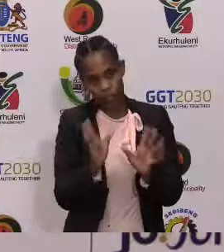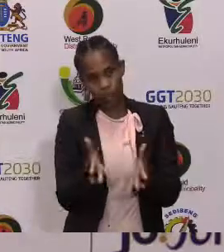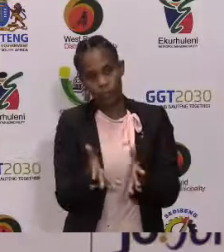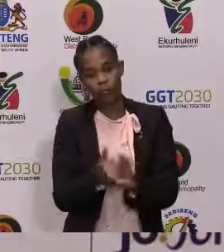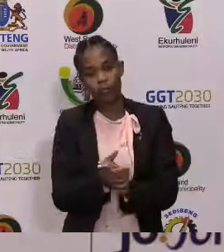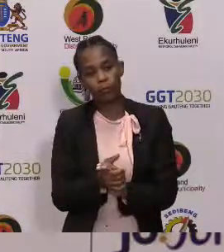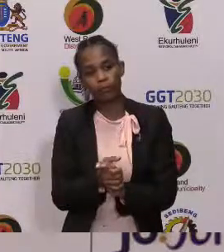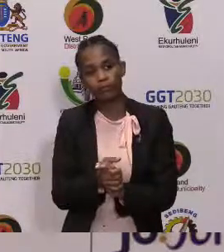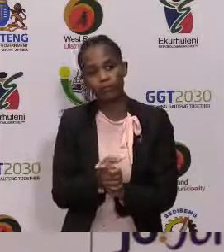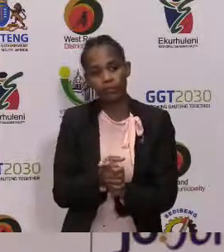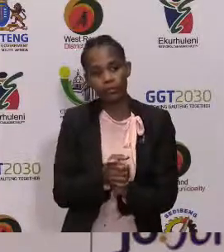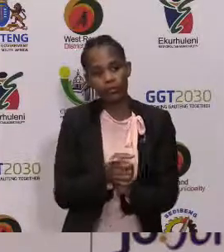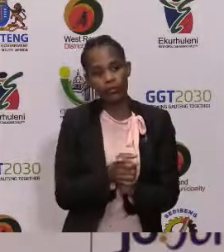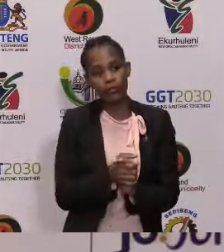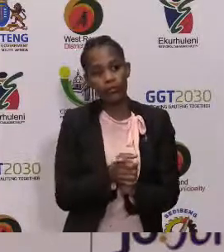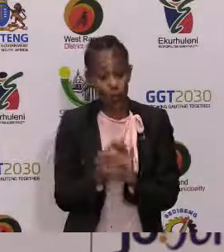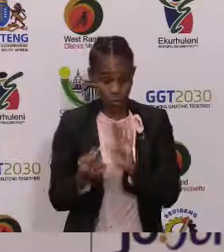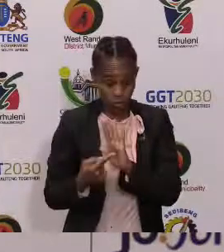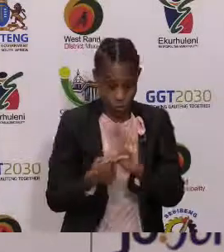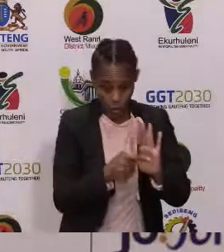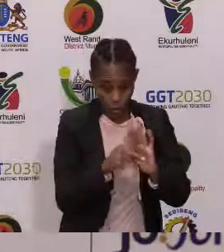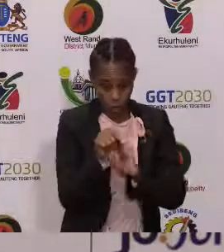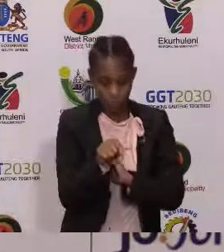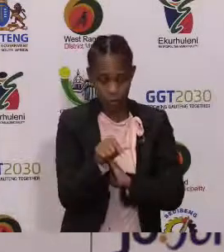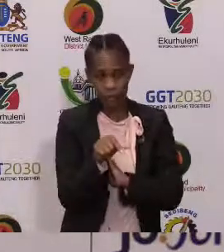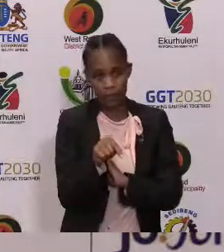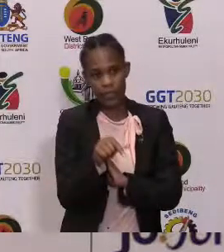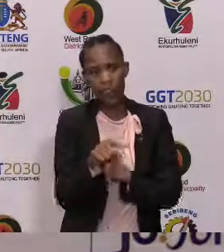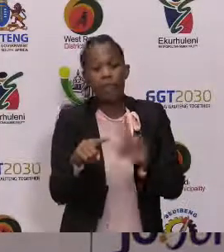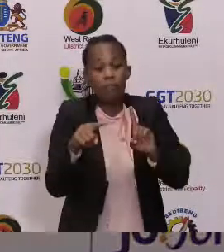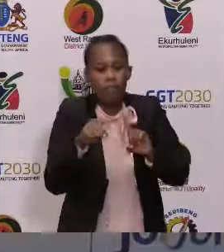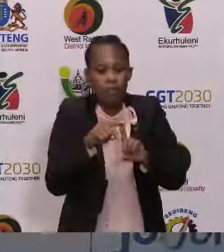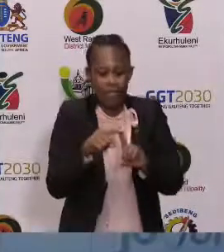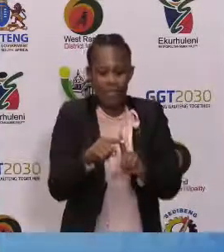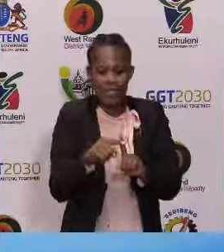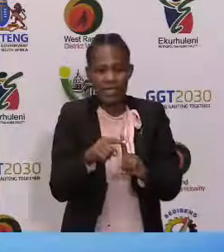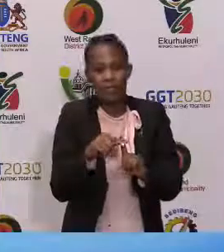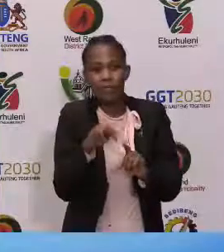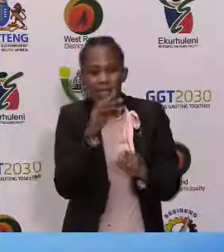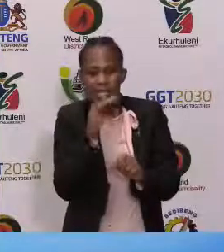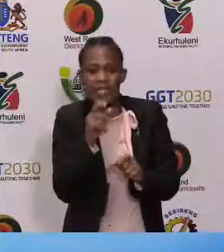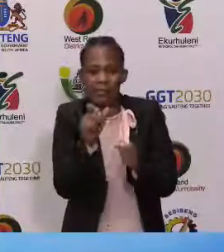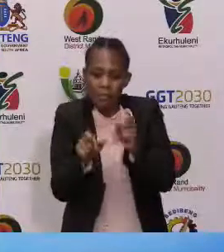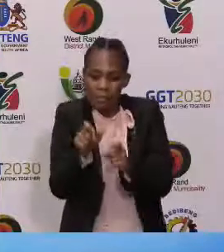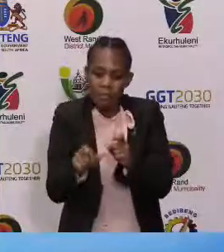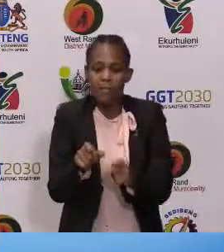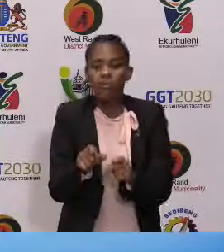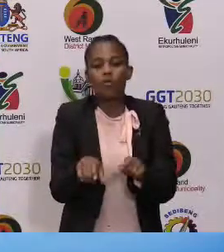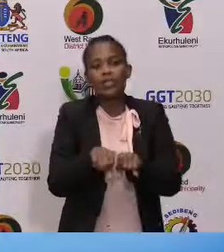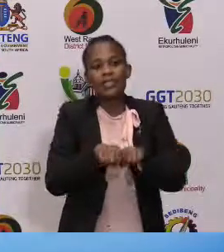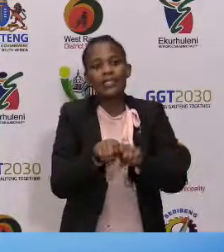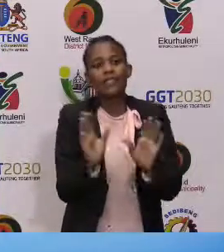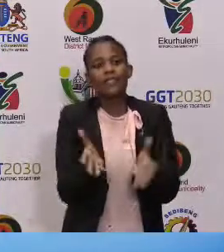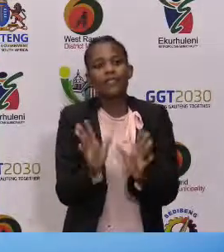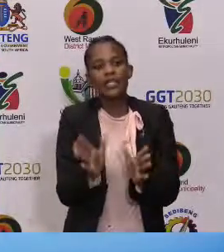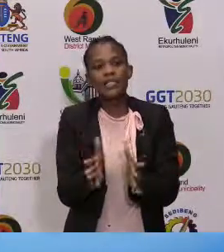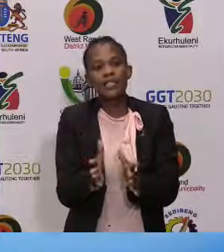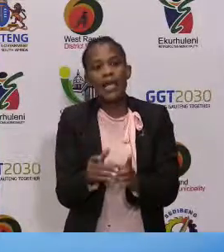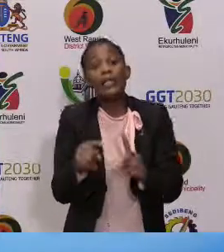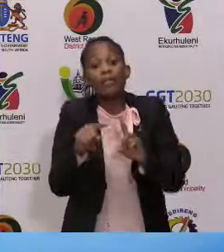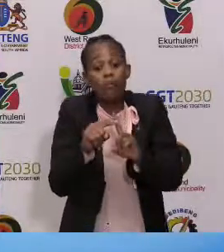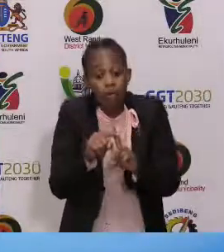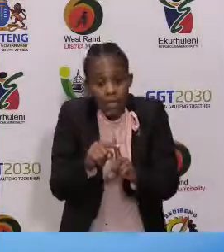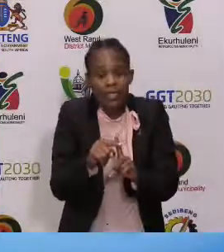So demonstrating this is that when you look at what the positivity rate, the percentage of people that were being tested, what the positivity rate was